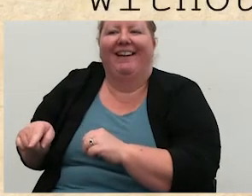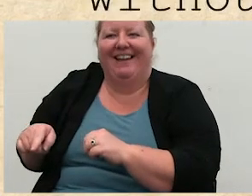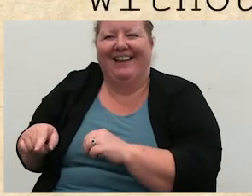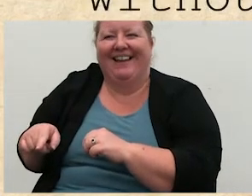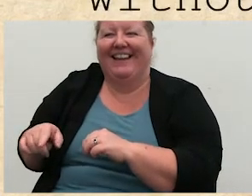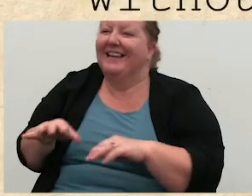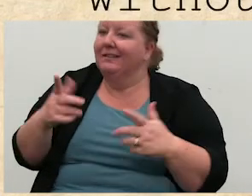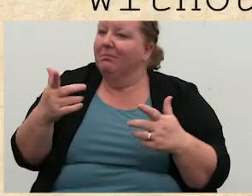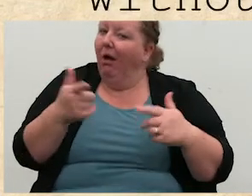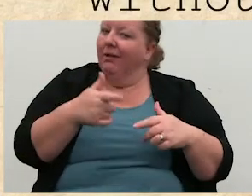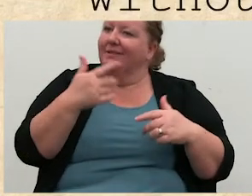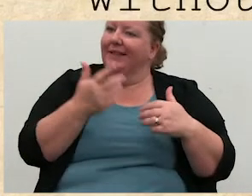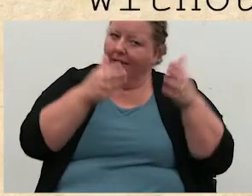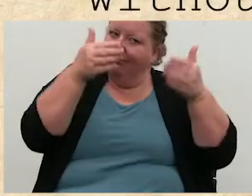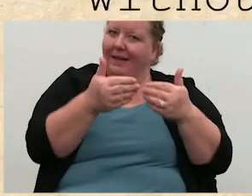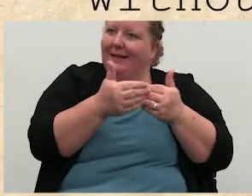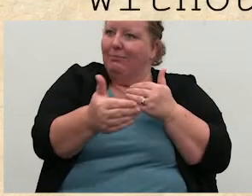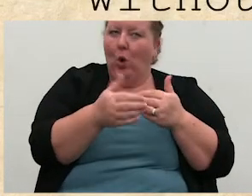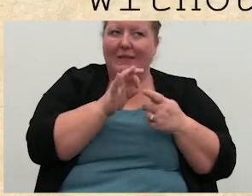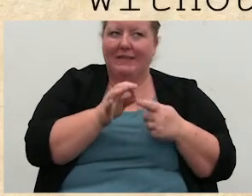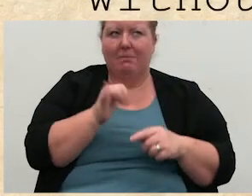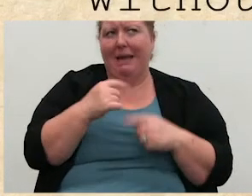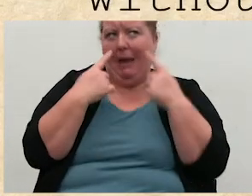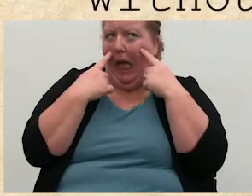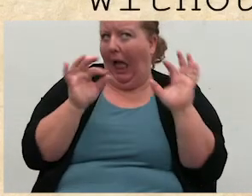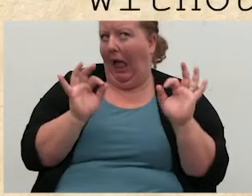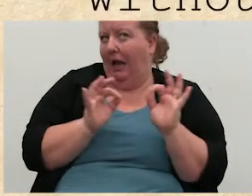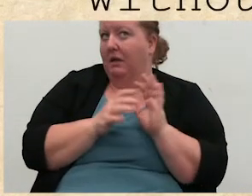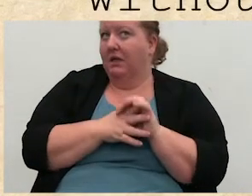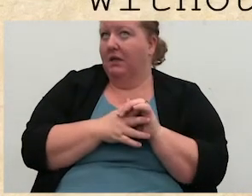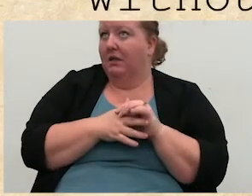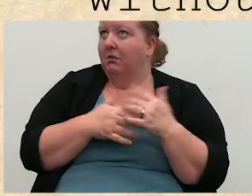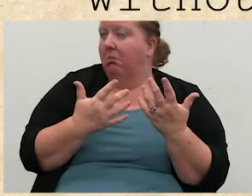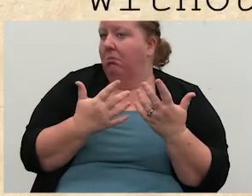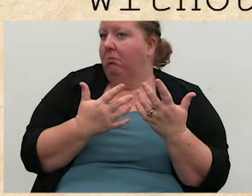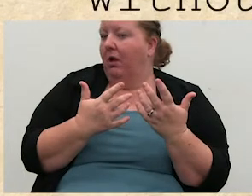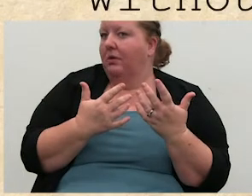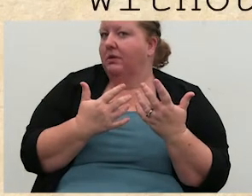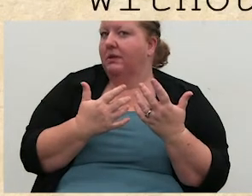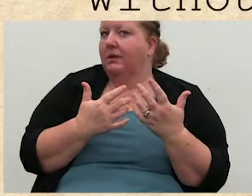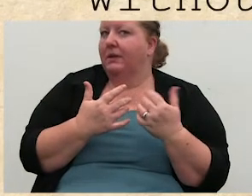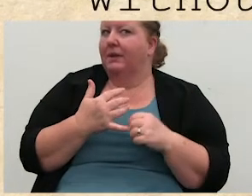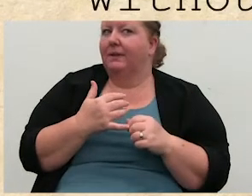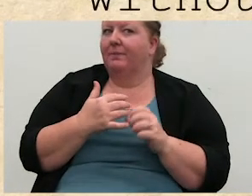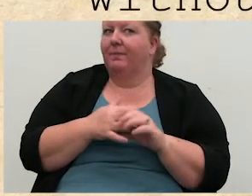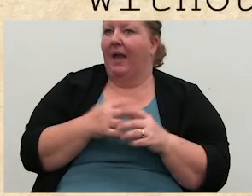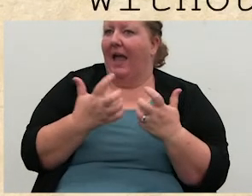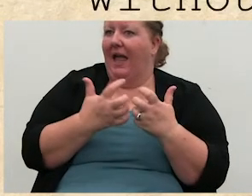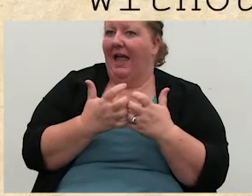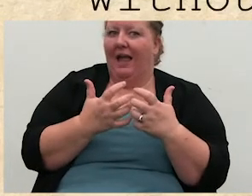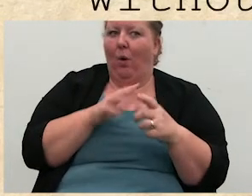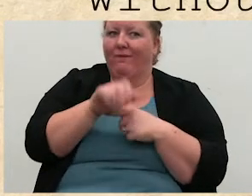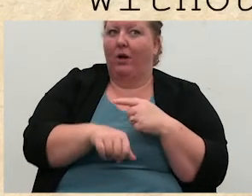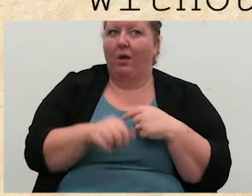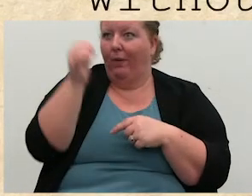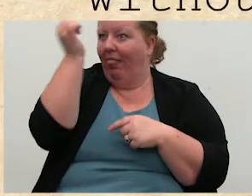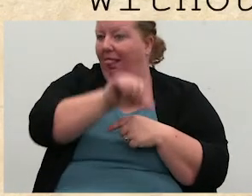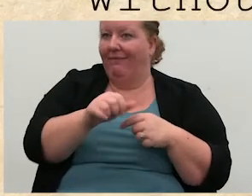detail. Well, you know, you might not have eyes, but however well these deficiencies might be overcome by clever